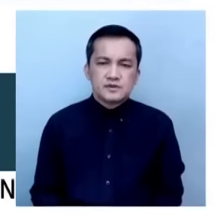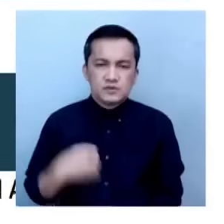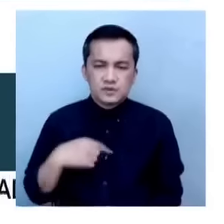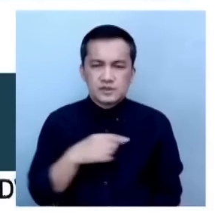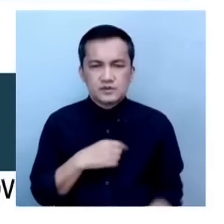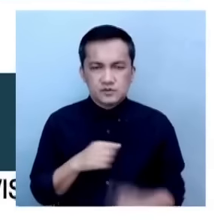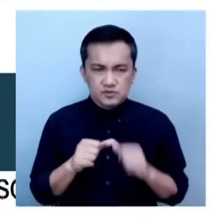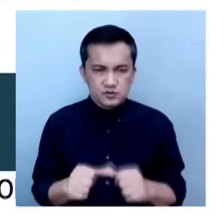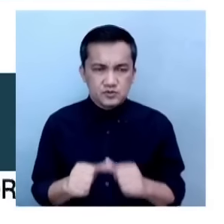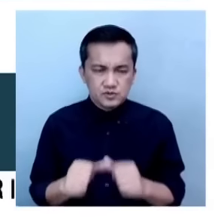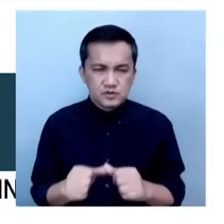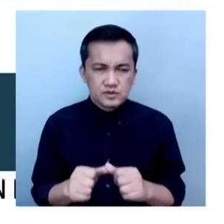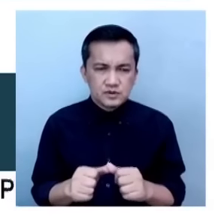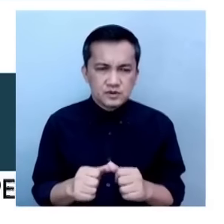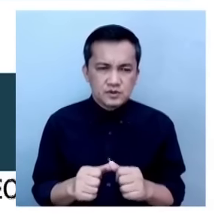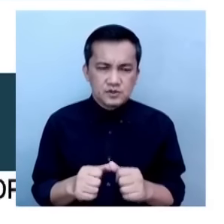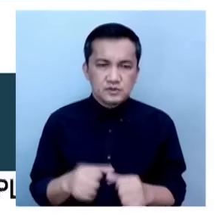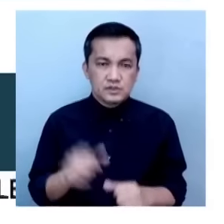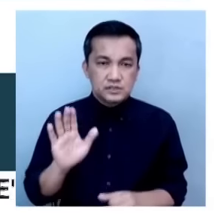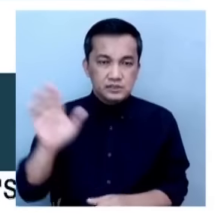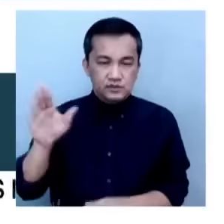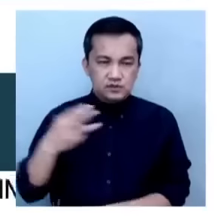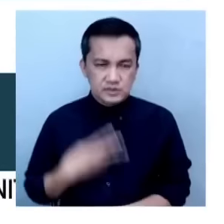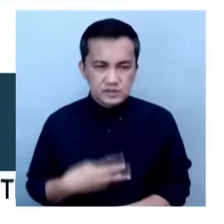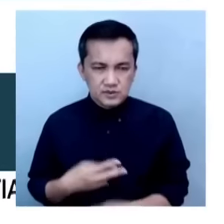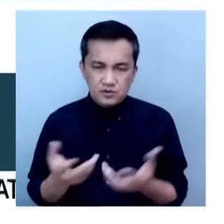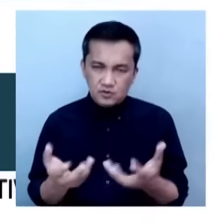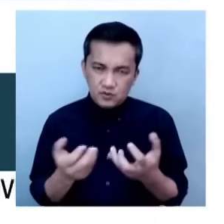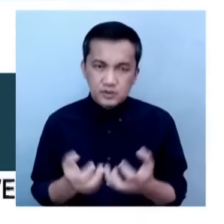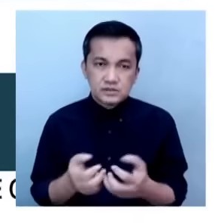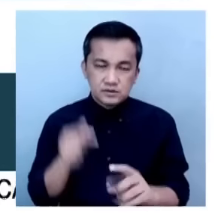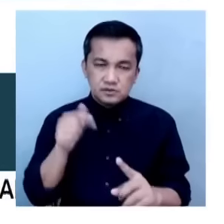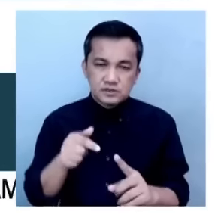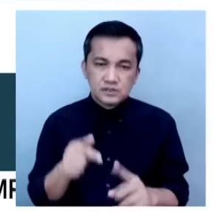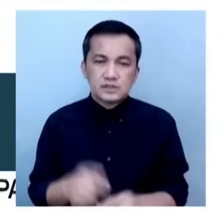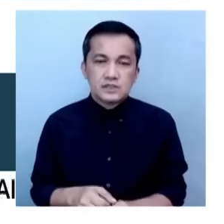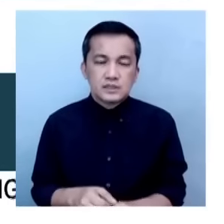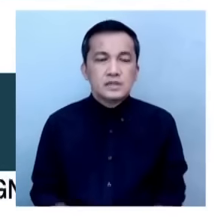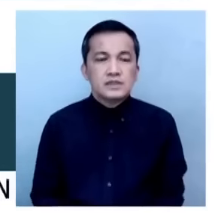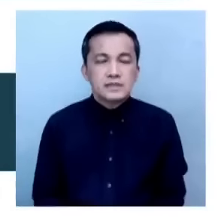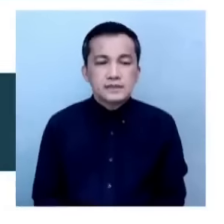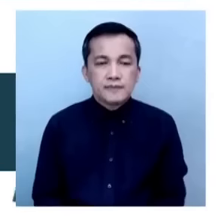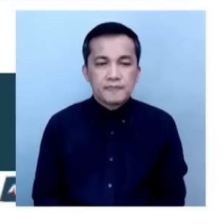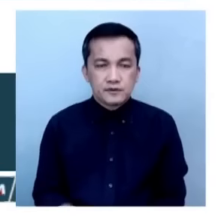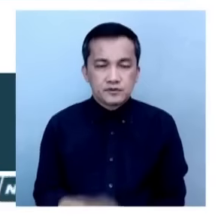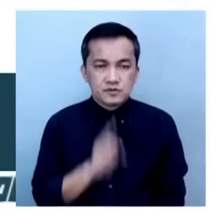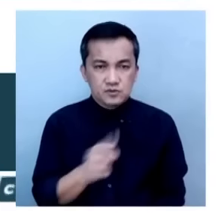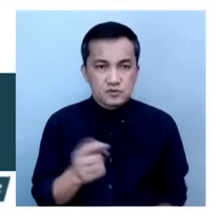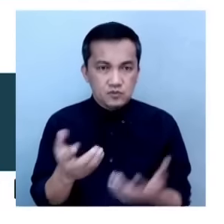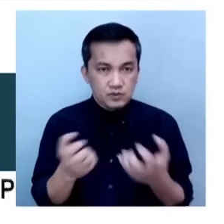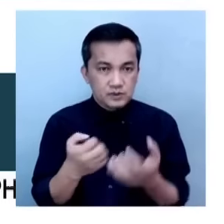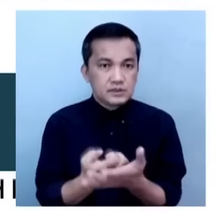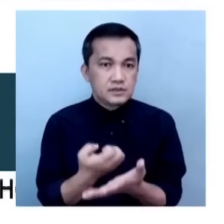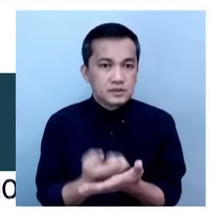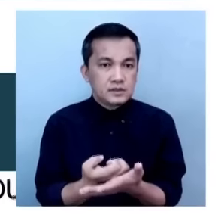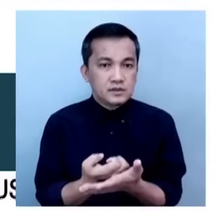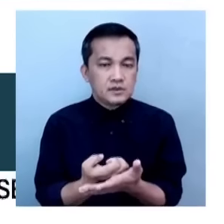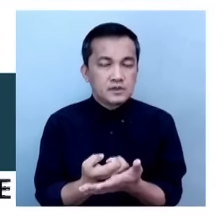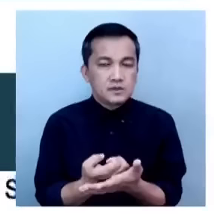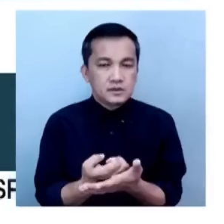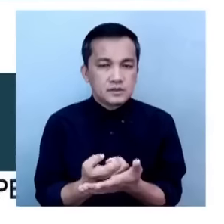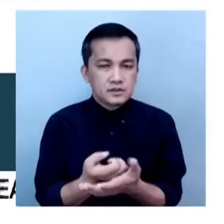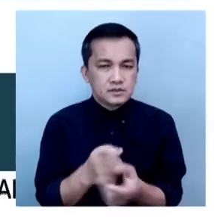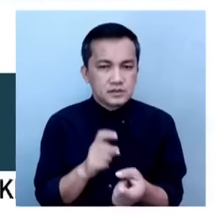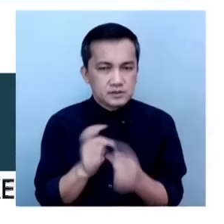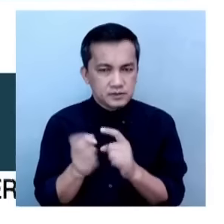with his wishes. He wants, really, in particular, he was particular that he really wants the economic, he wants